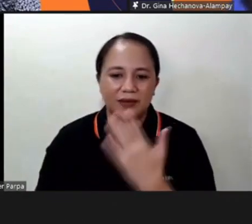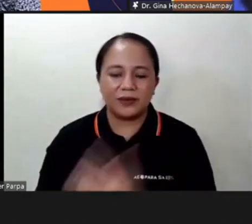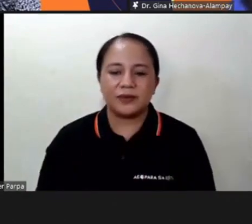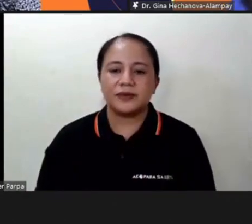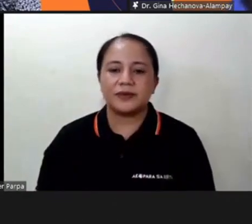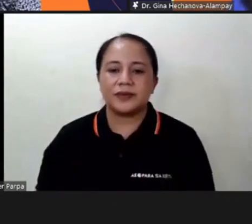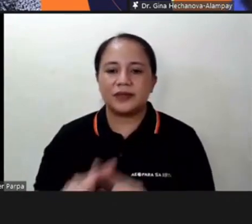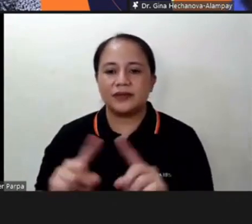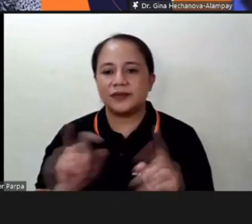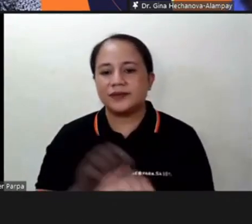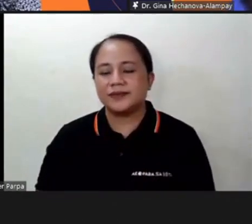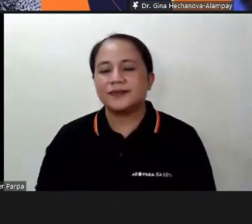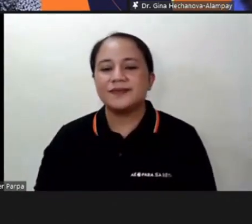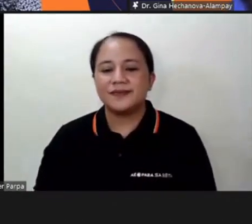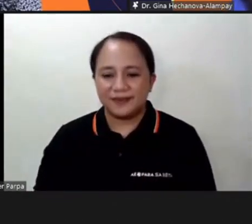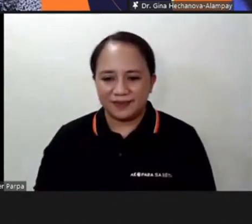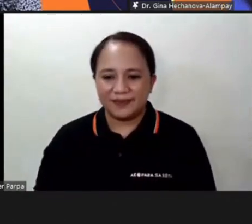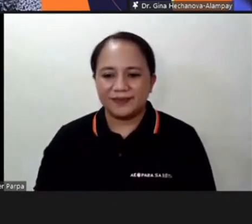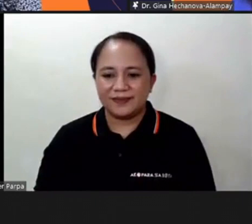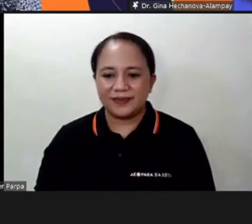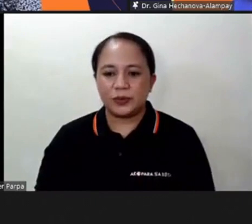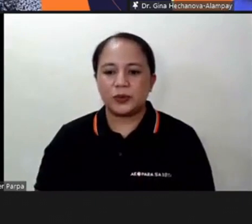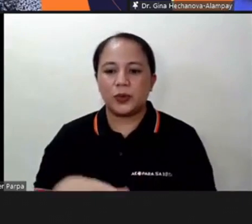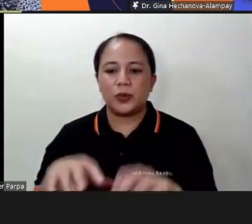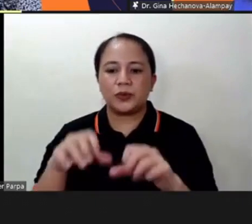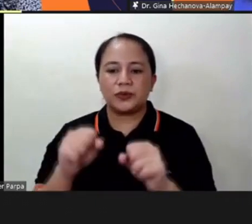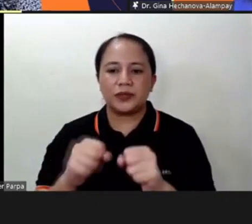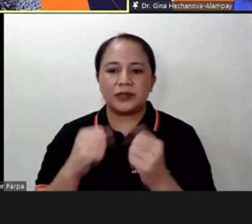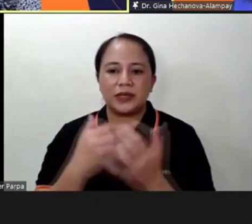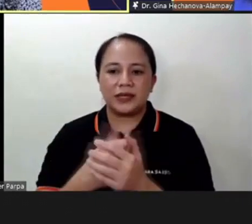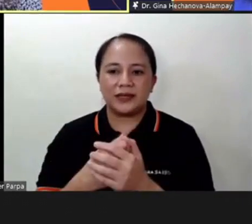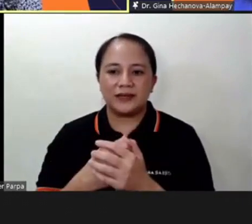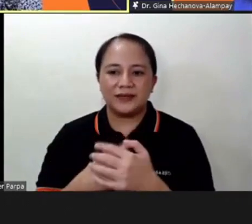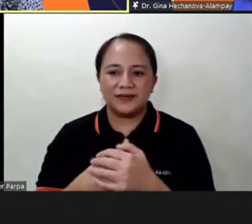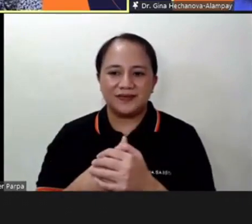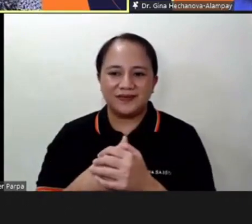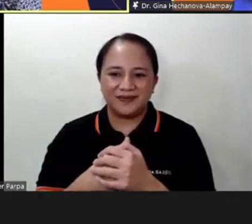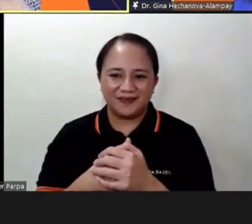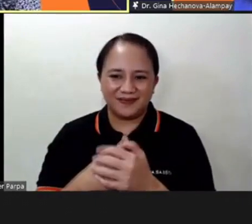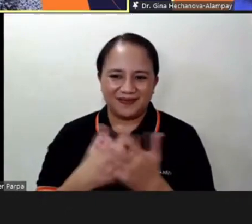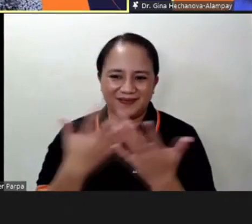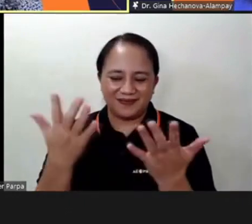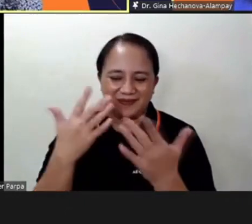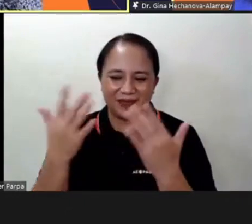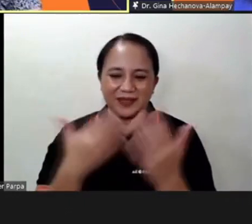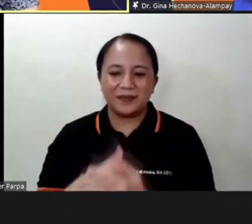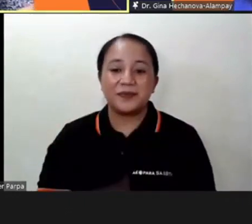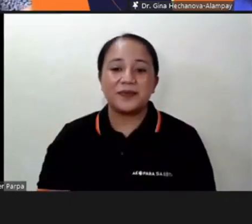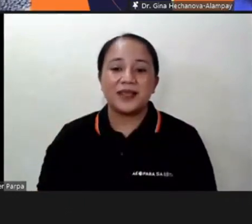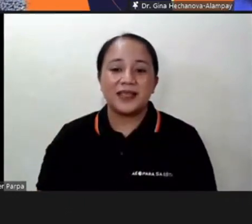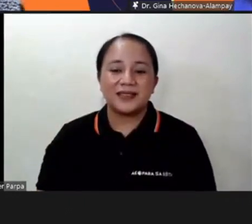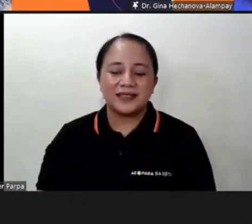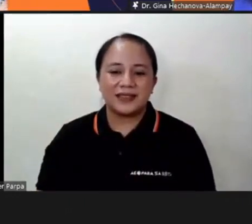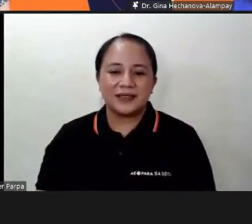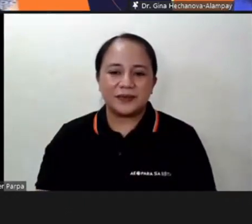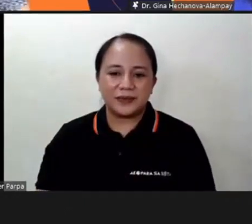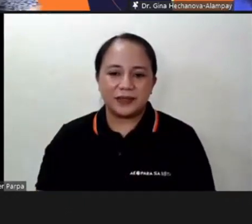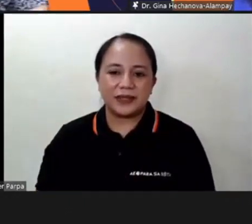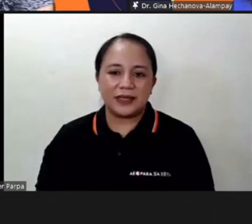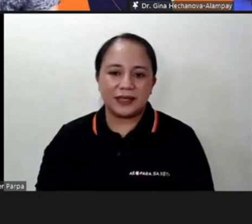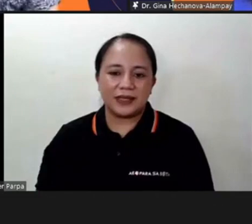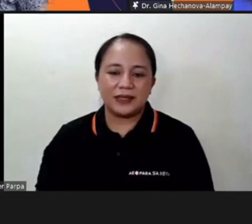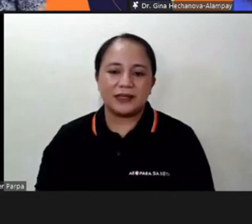talaga yung itong hosting mo. And I think you really summarized lecture. Yes, and I'd like to